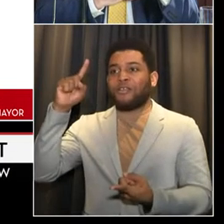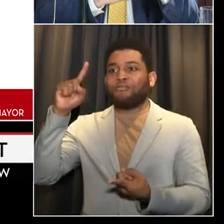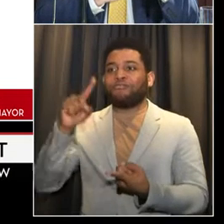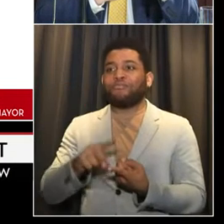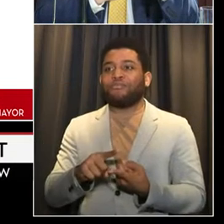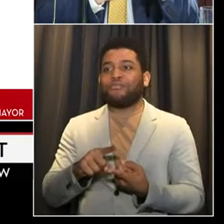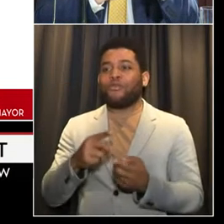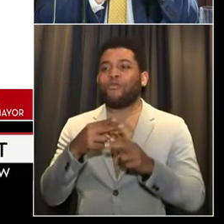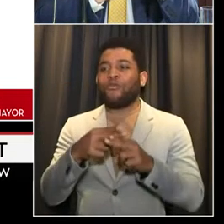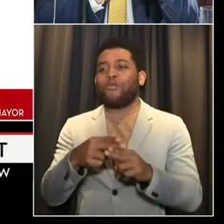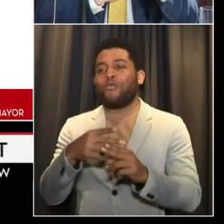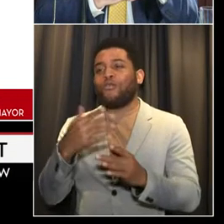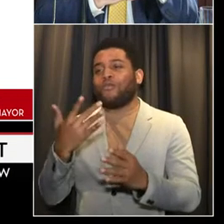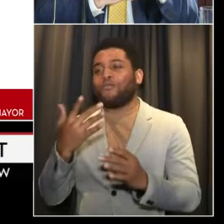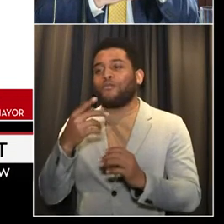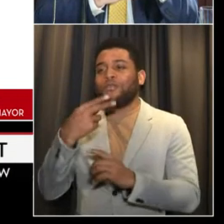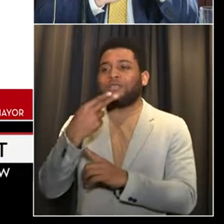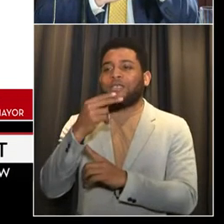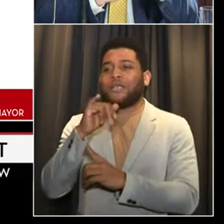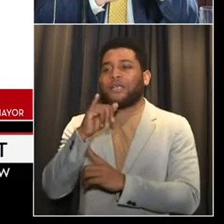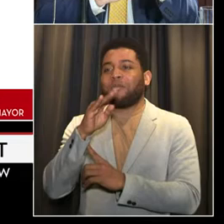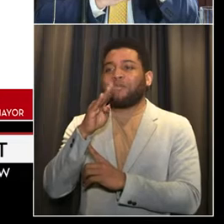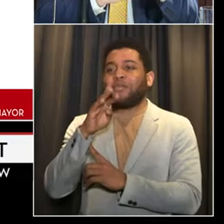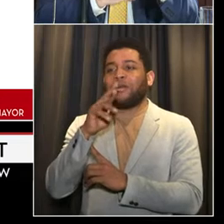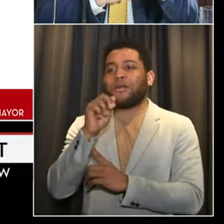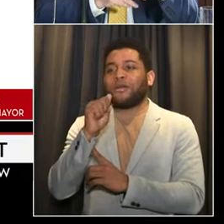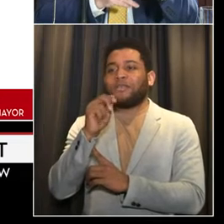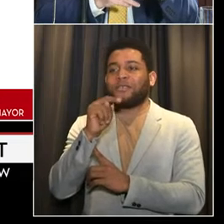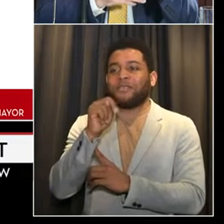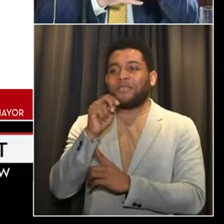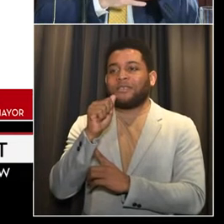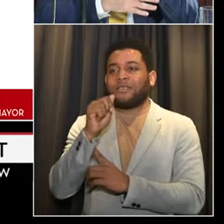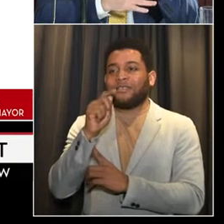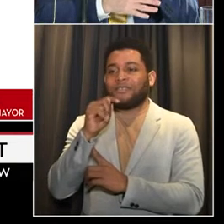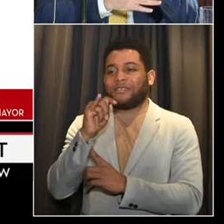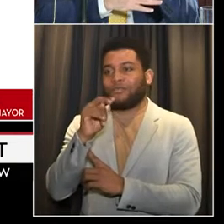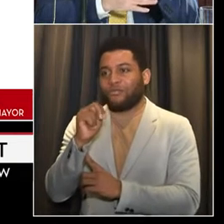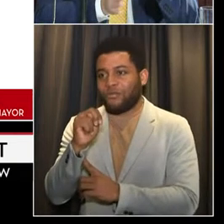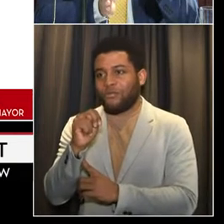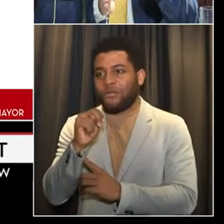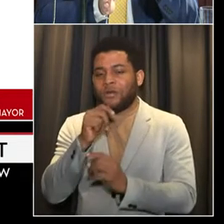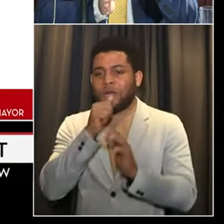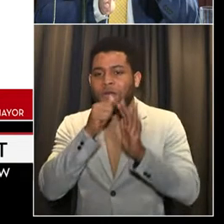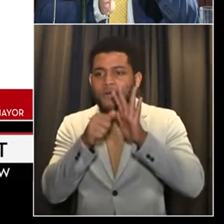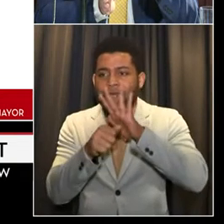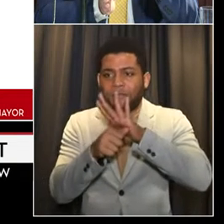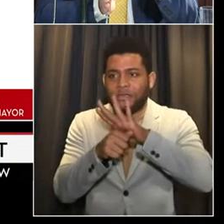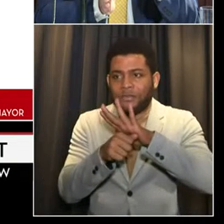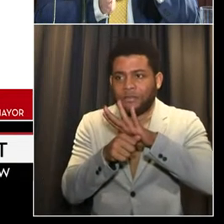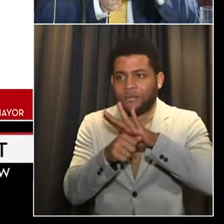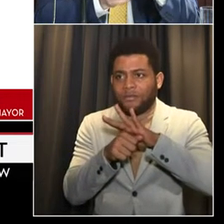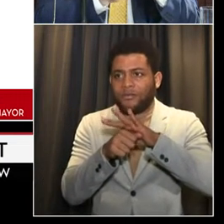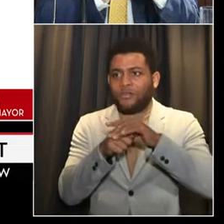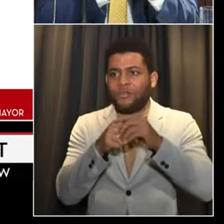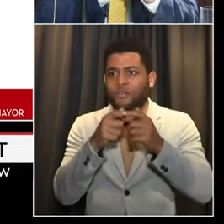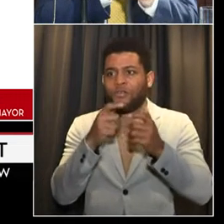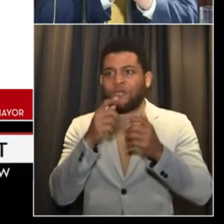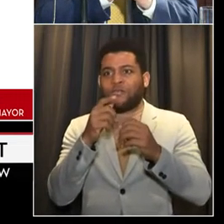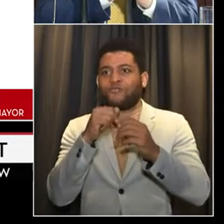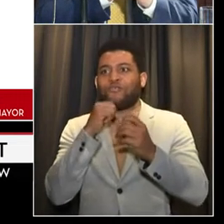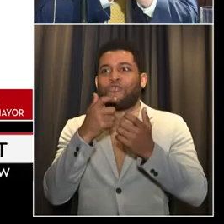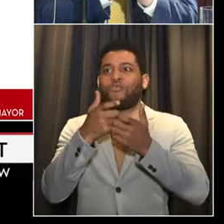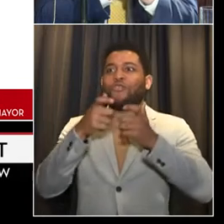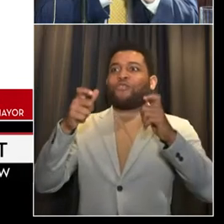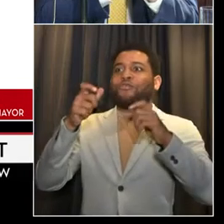hibernation, and much longer than any other court system I've been able to find in the country. That's had an effect on time